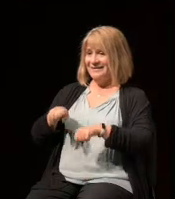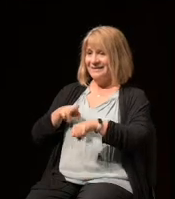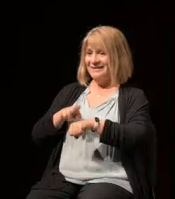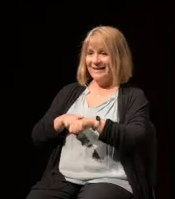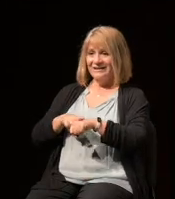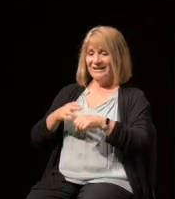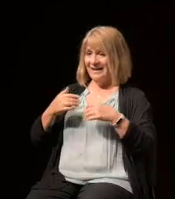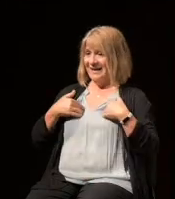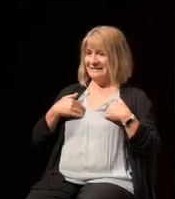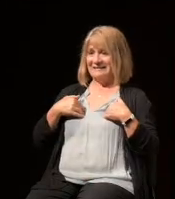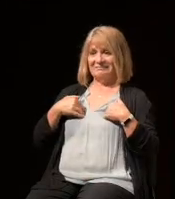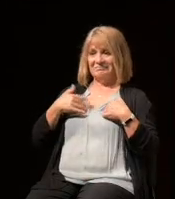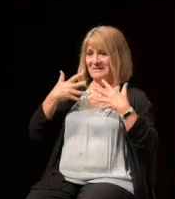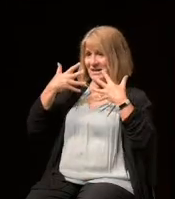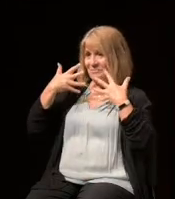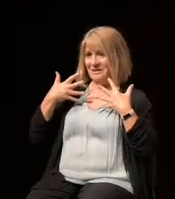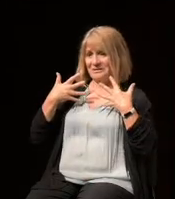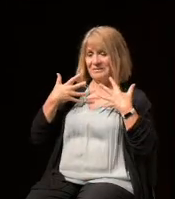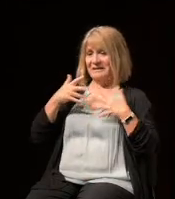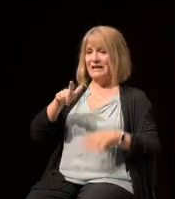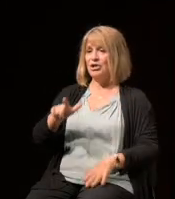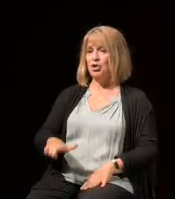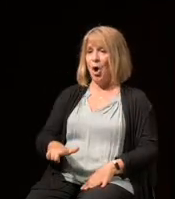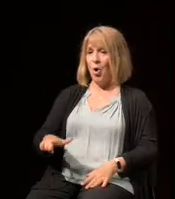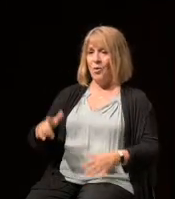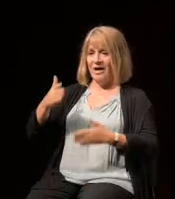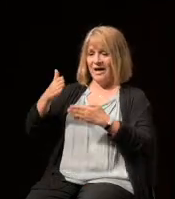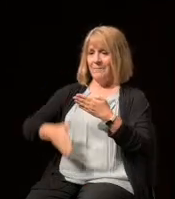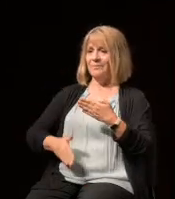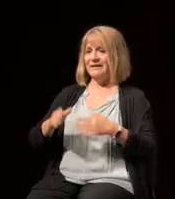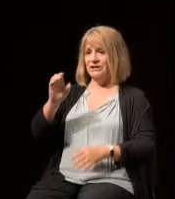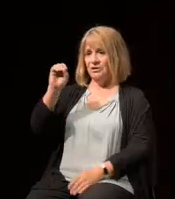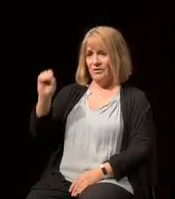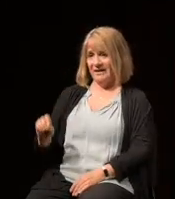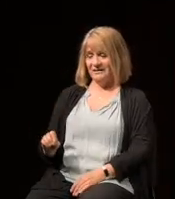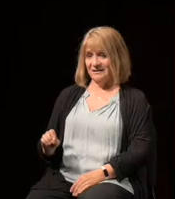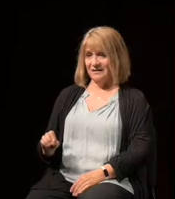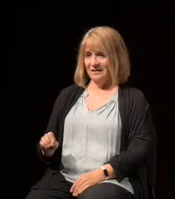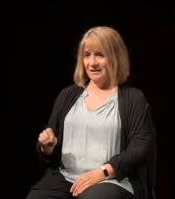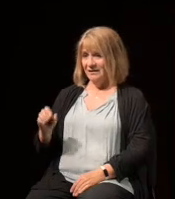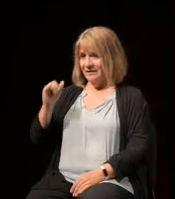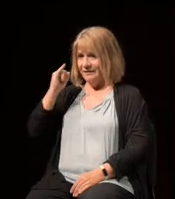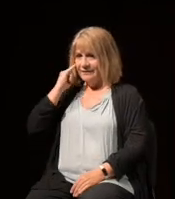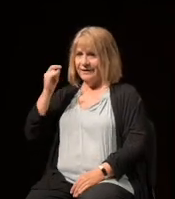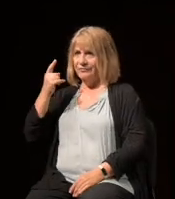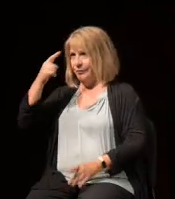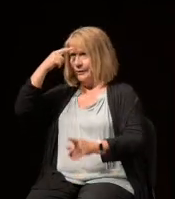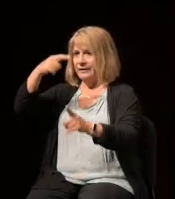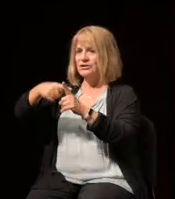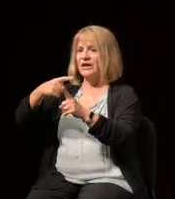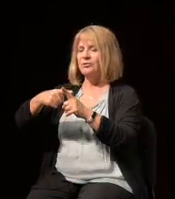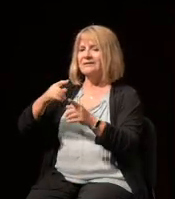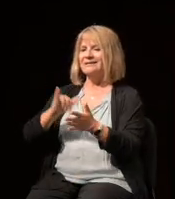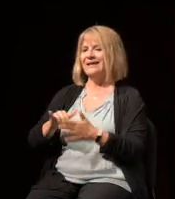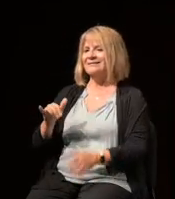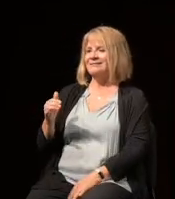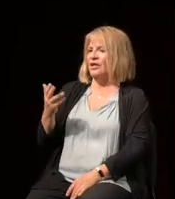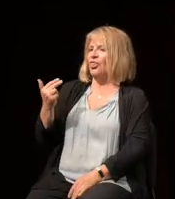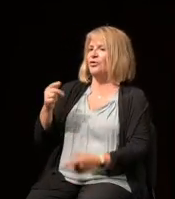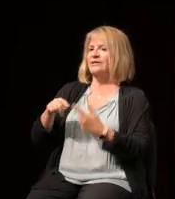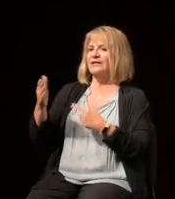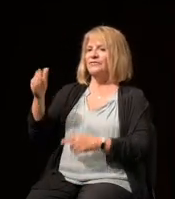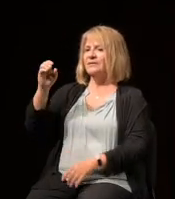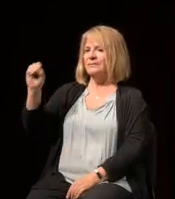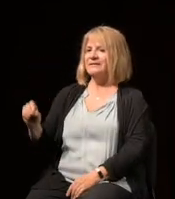This nation has an abysmally low completion rates. If we're generous, 13 to 26%. That's if we're generous. Most of them are down toward